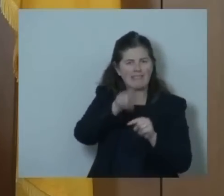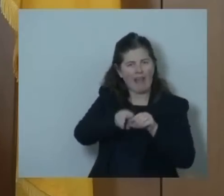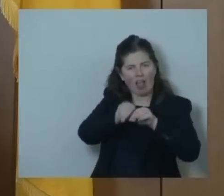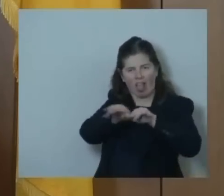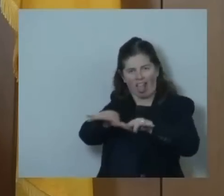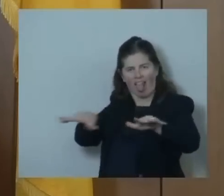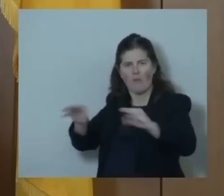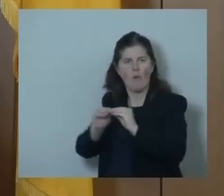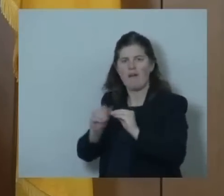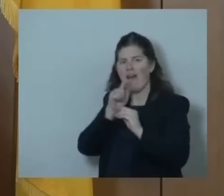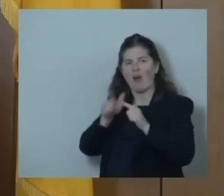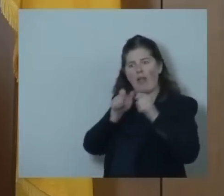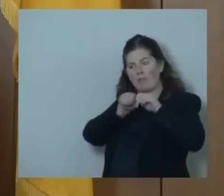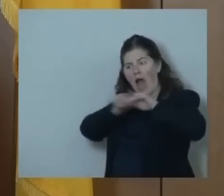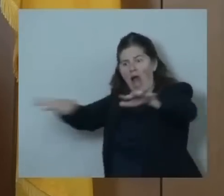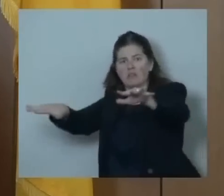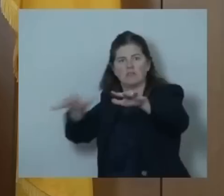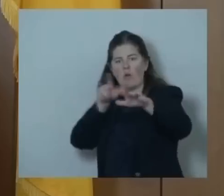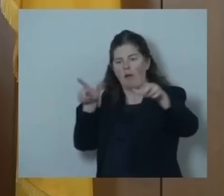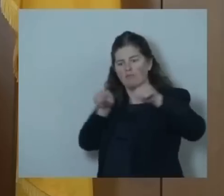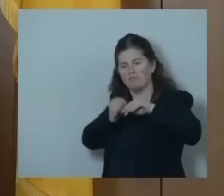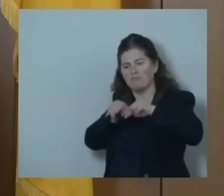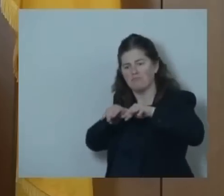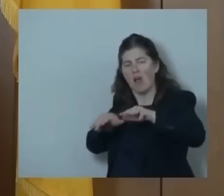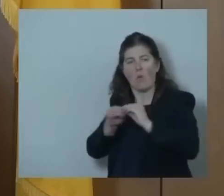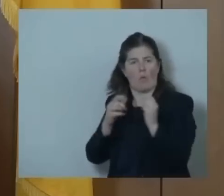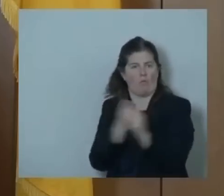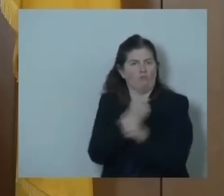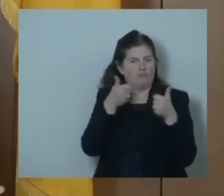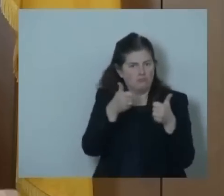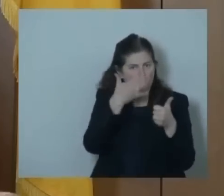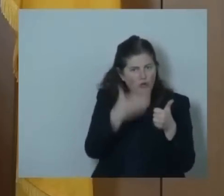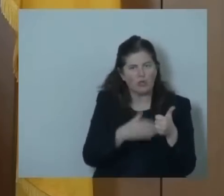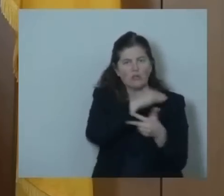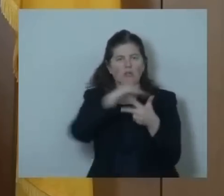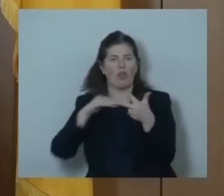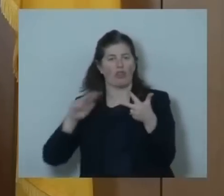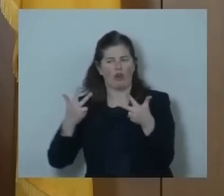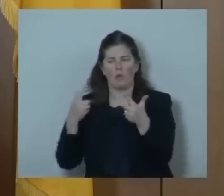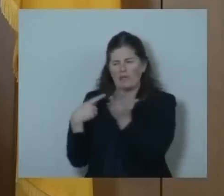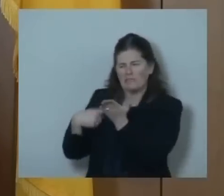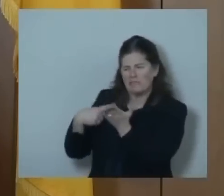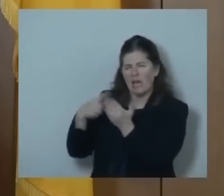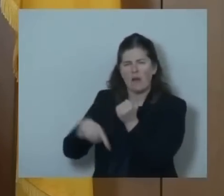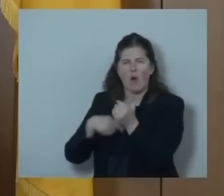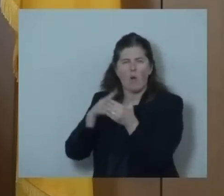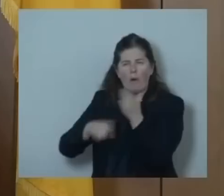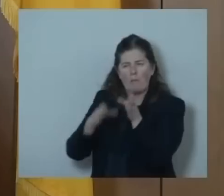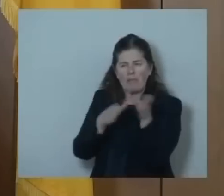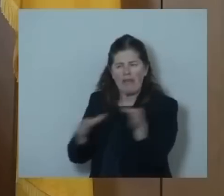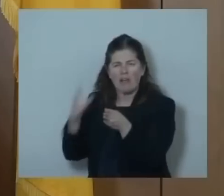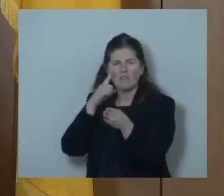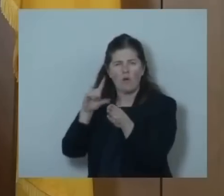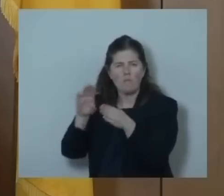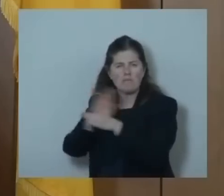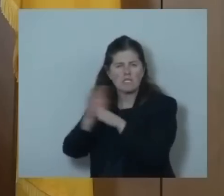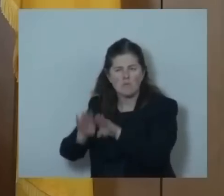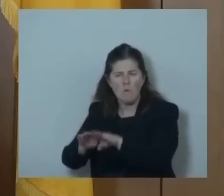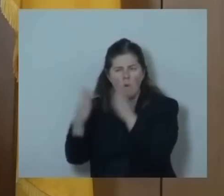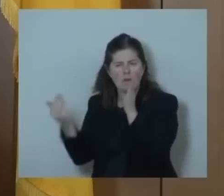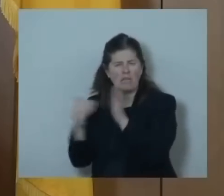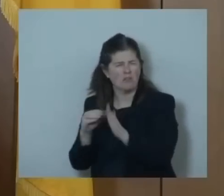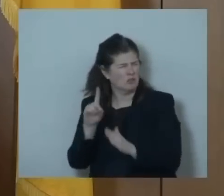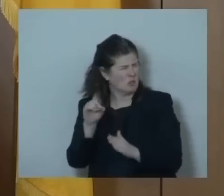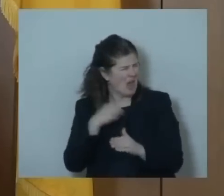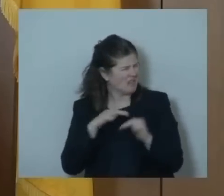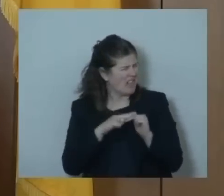moving quickly through the state, that's a win in this fight, and it allows us to talk about economic recovery. We've got, do I have a slide for